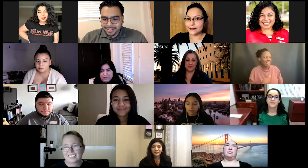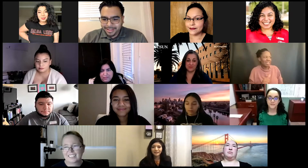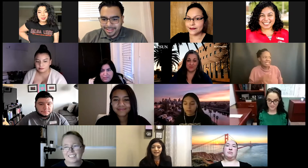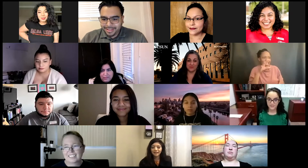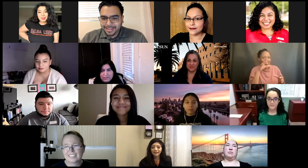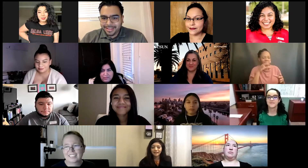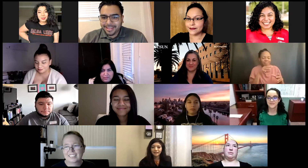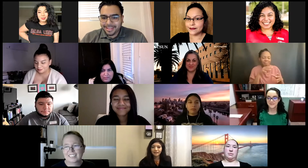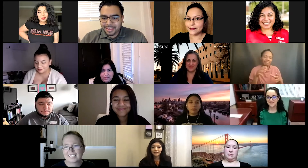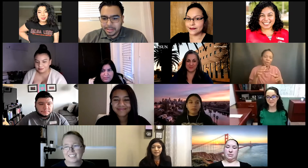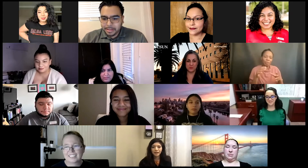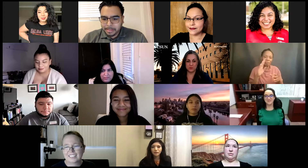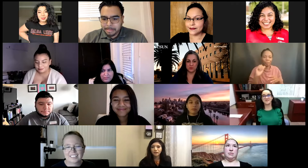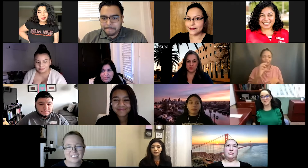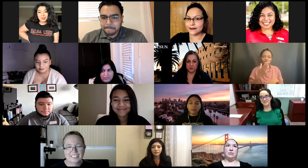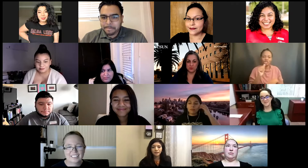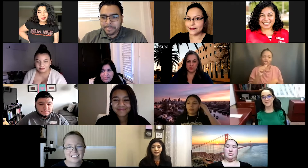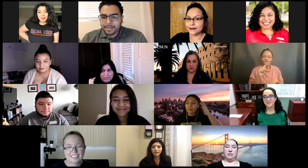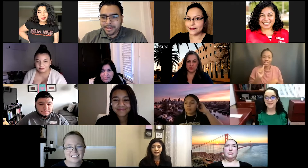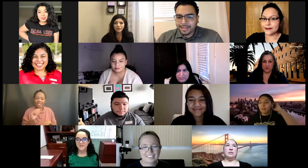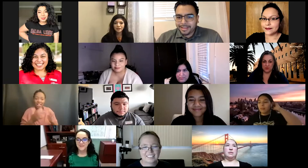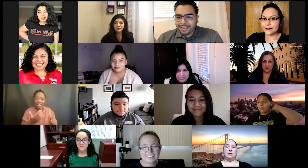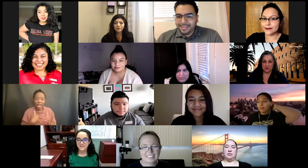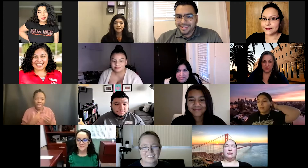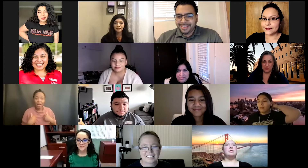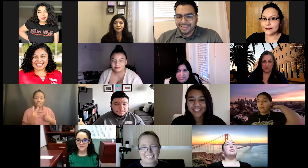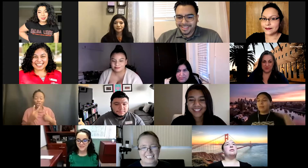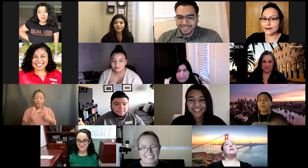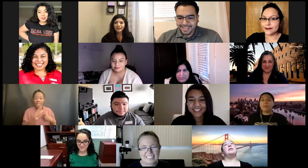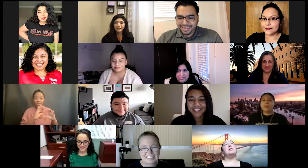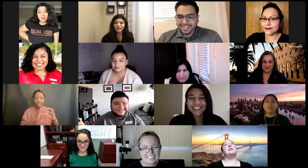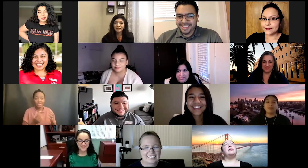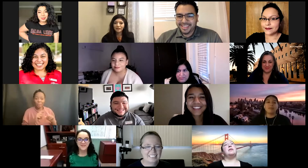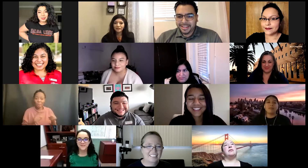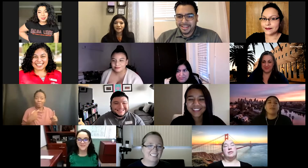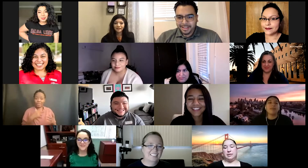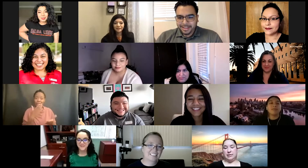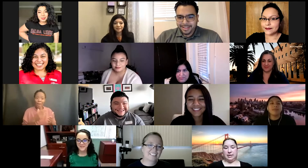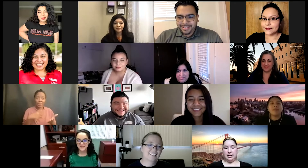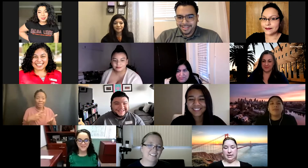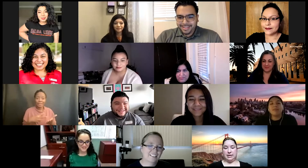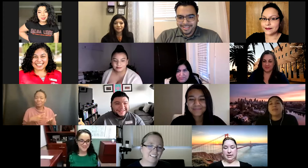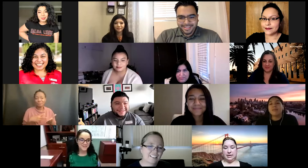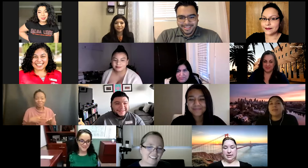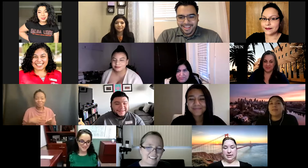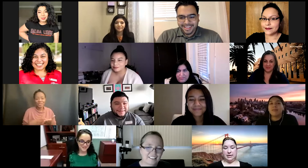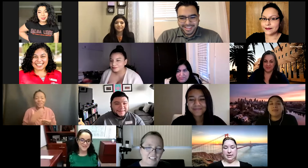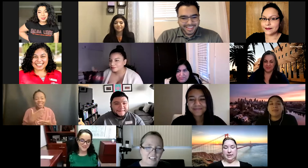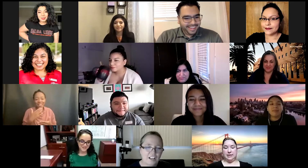bachata class. I have two left feet, but that never stops me from dancing. So thank you all for that.